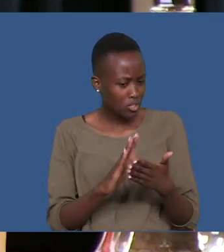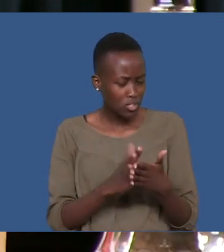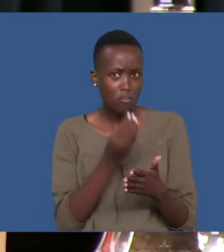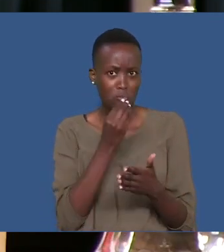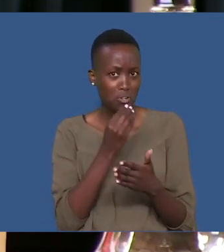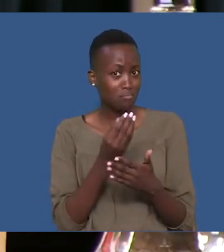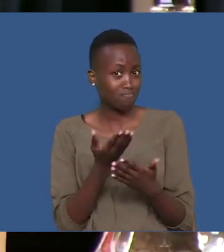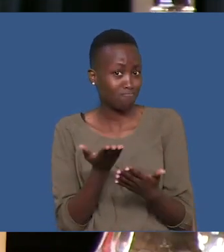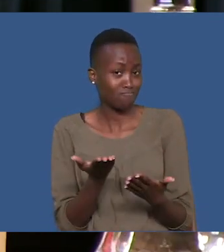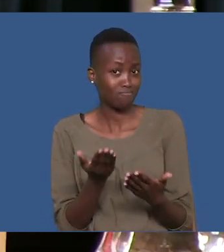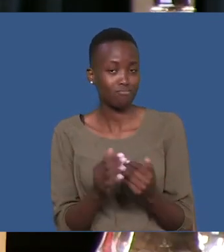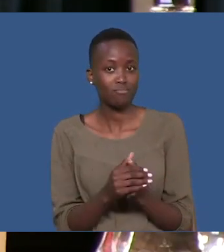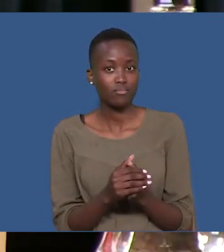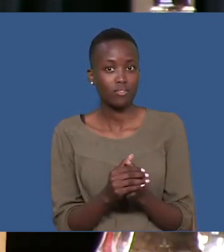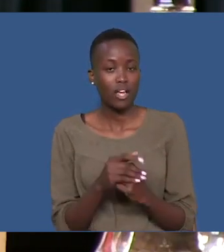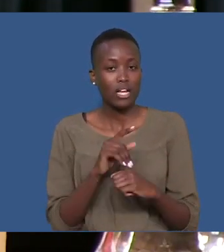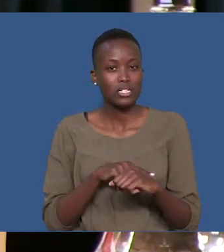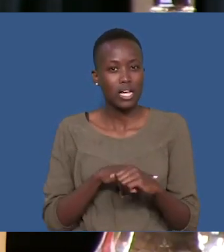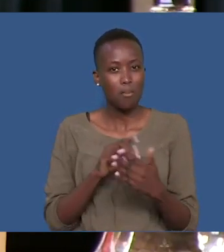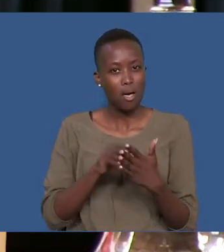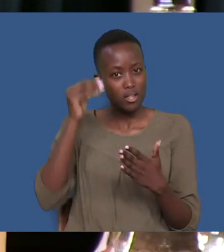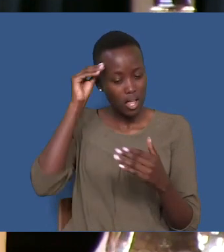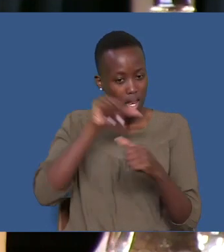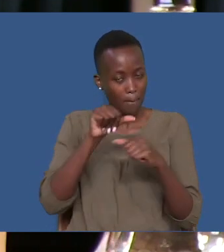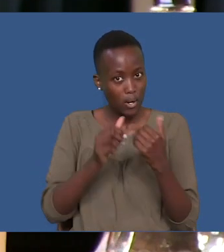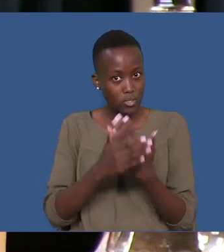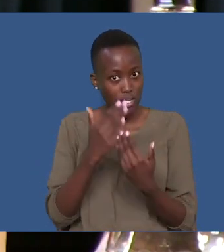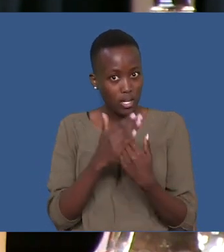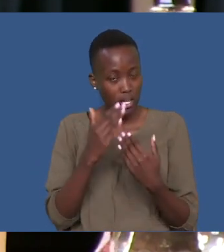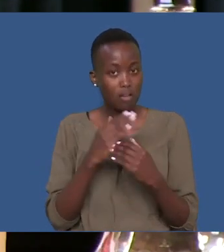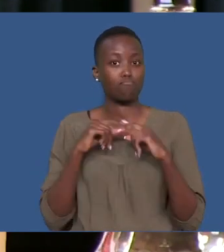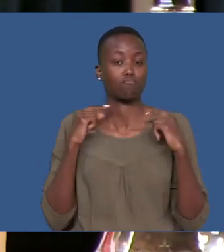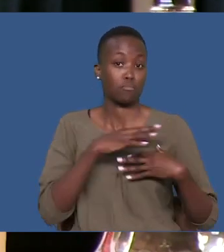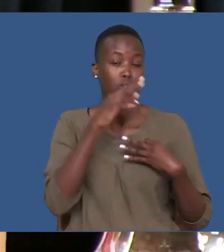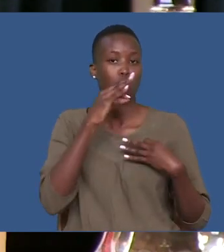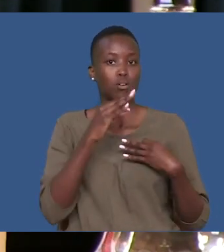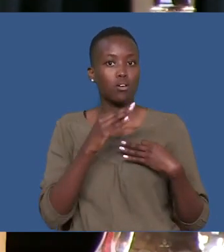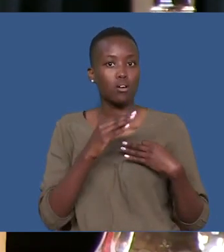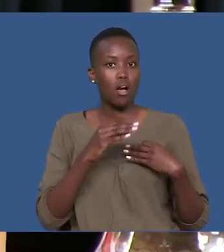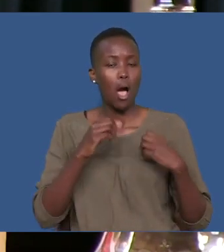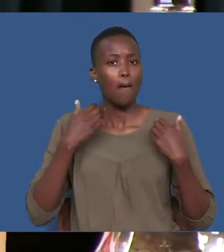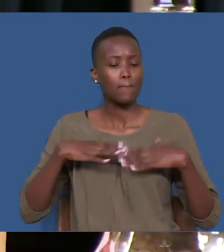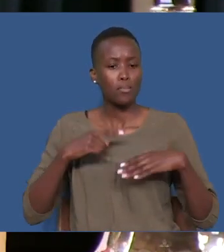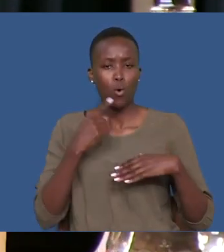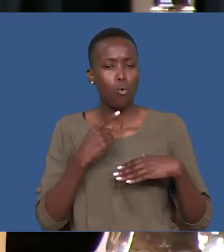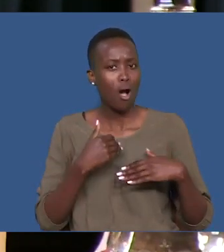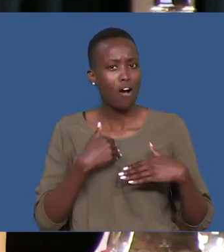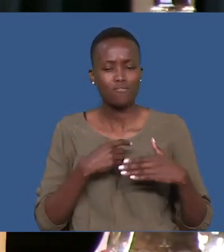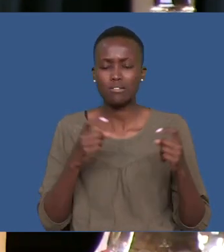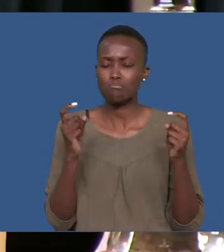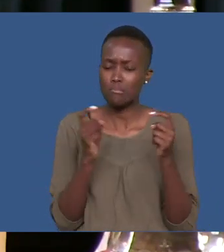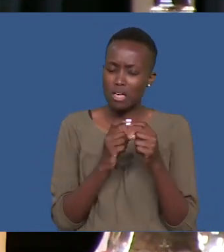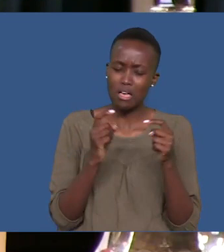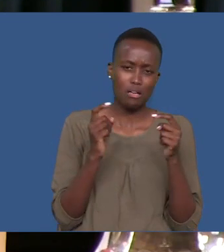meal? When you're looking at pastoral care, you're looking at a people who have been hurt, people who have gone through difficult time, and